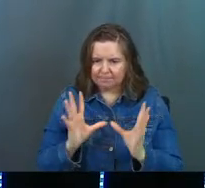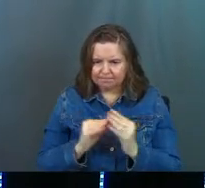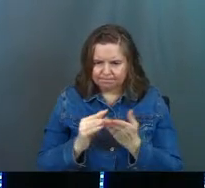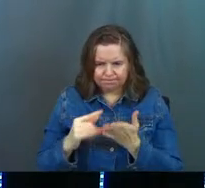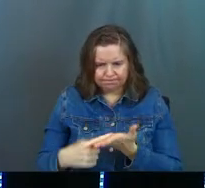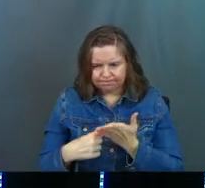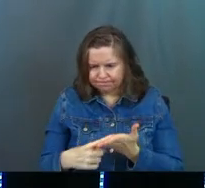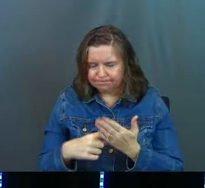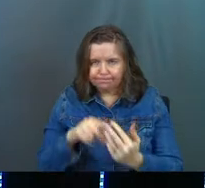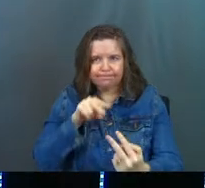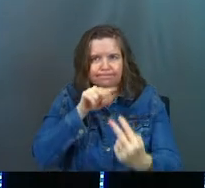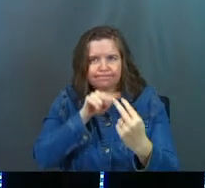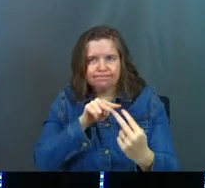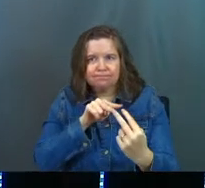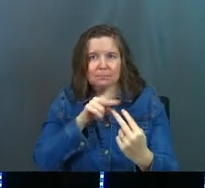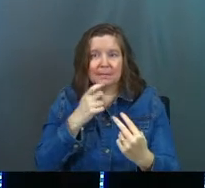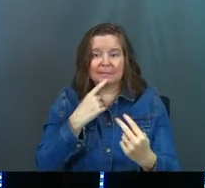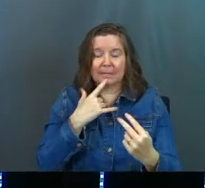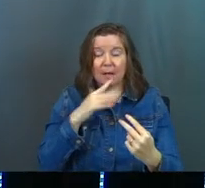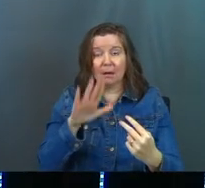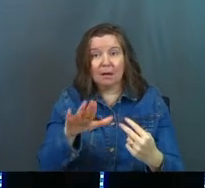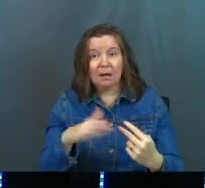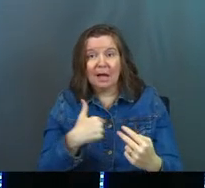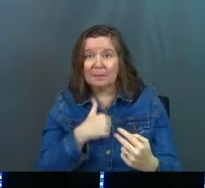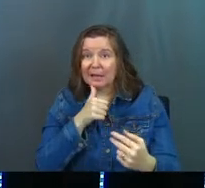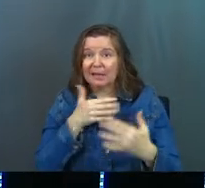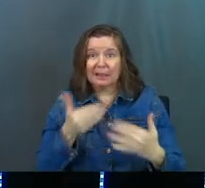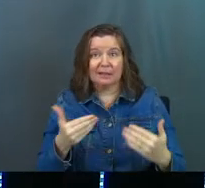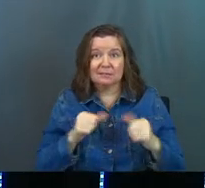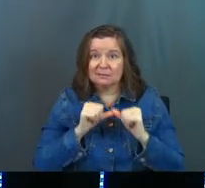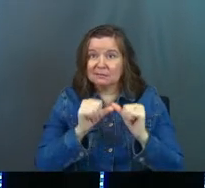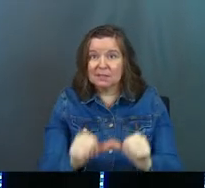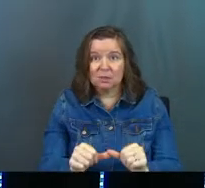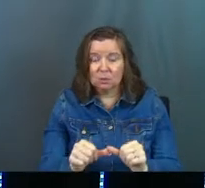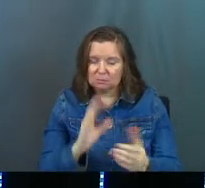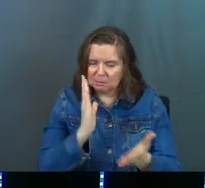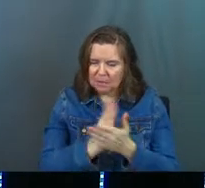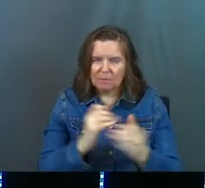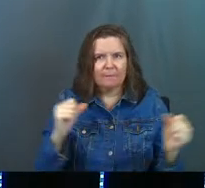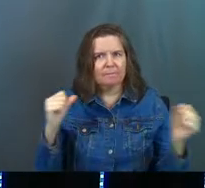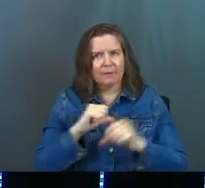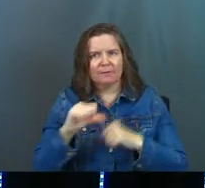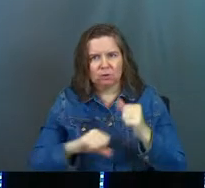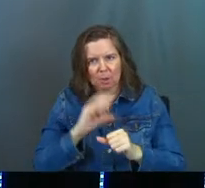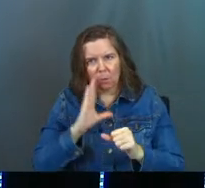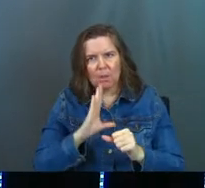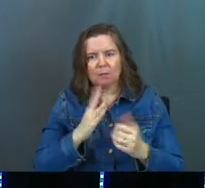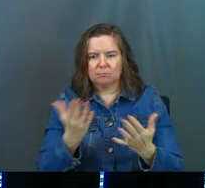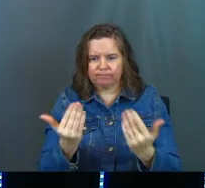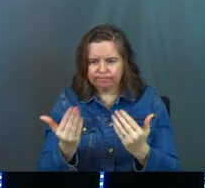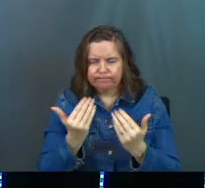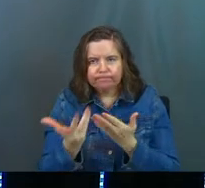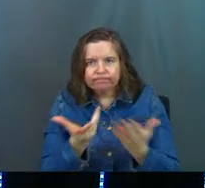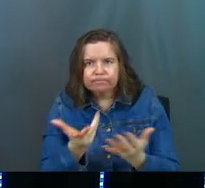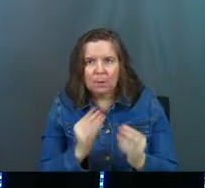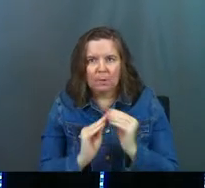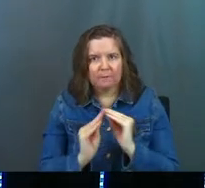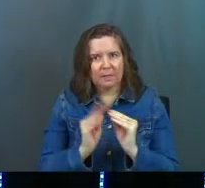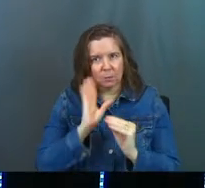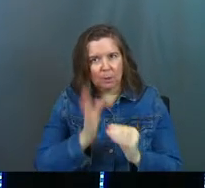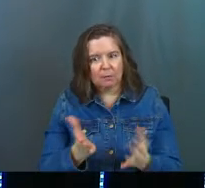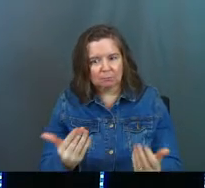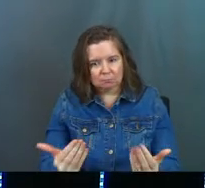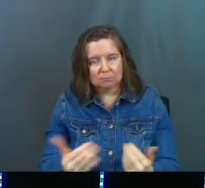with each other, look ourselves in the eyes, and say, you know what? We're not going to let this go on any longer. We're going to cancel some appointments, and we're going to fix